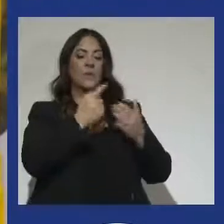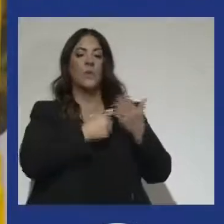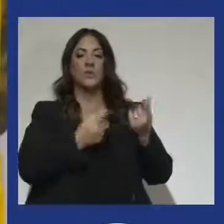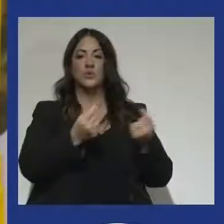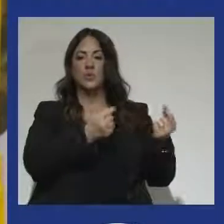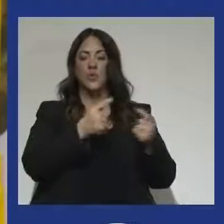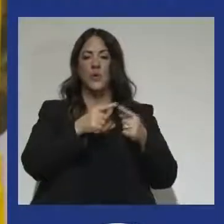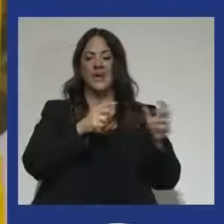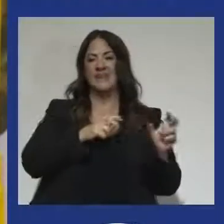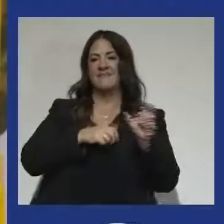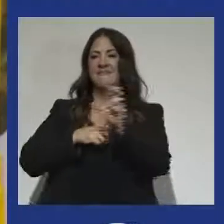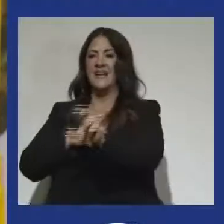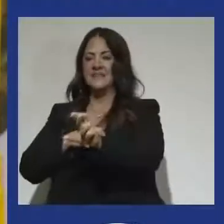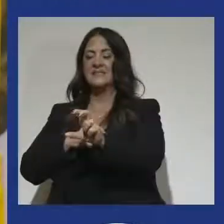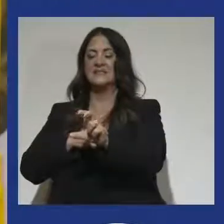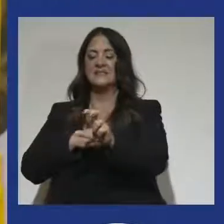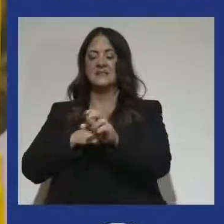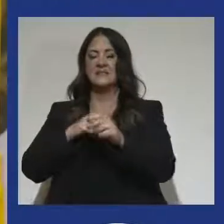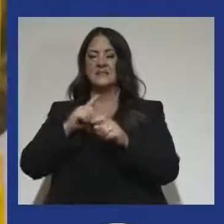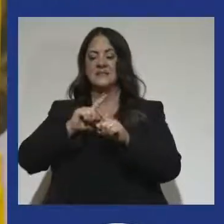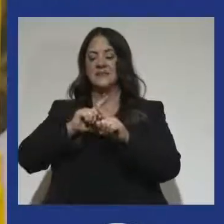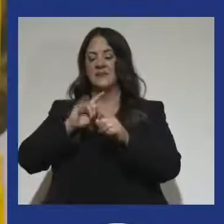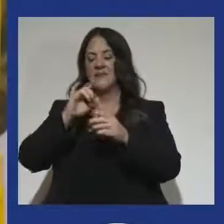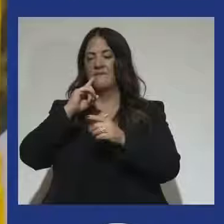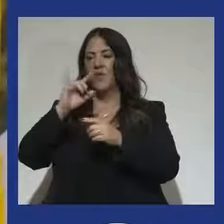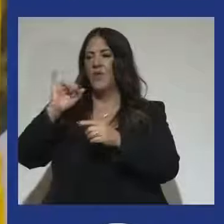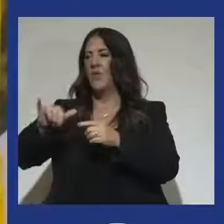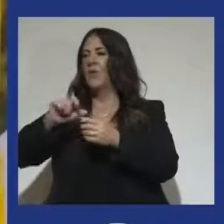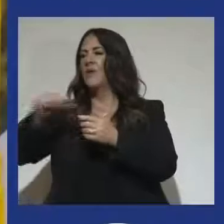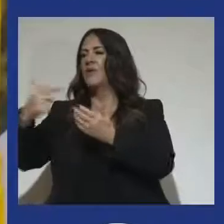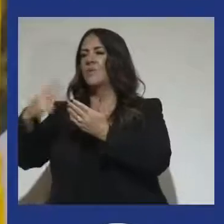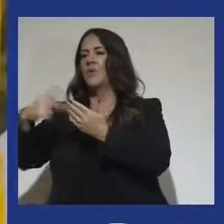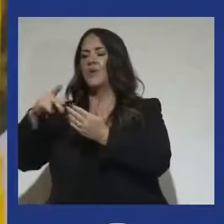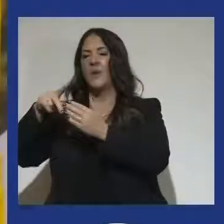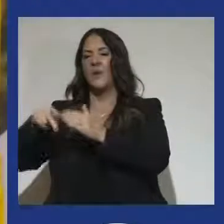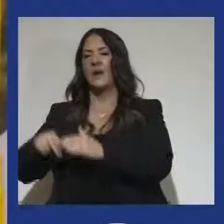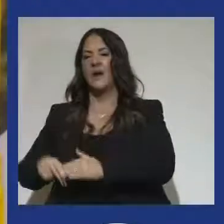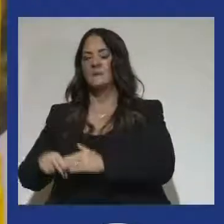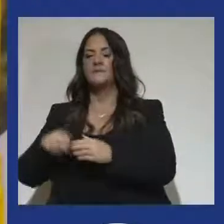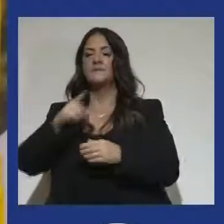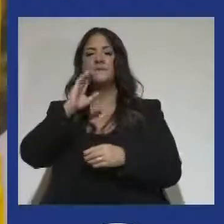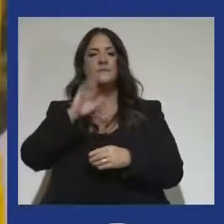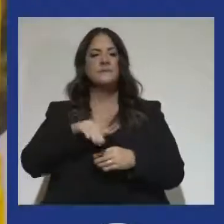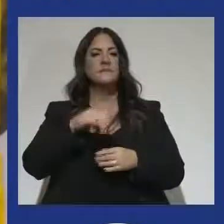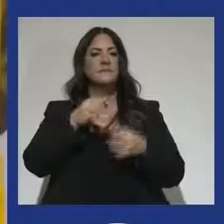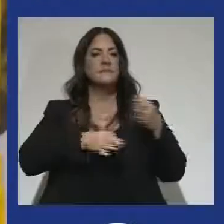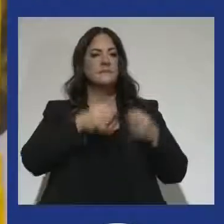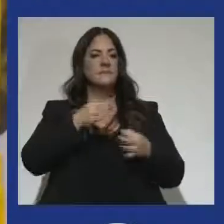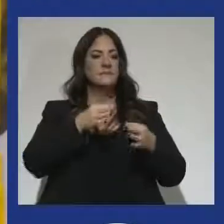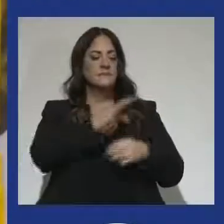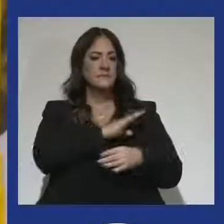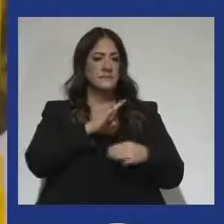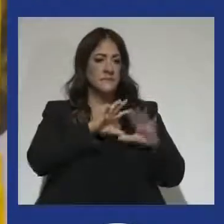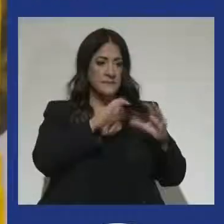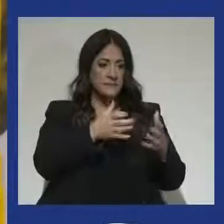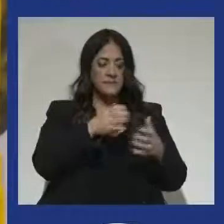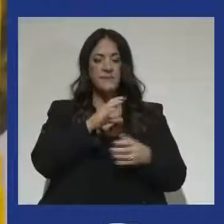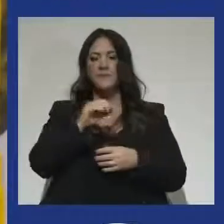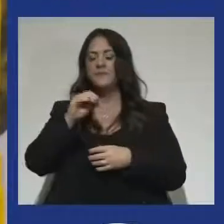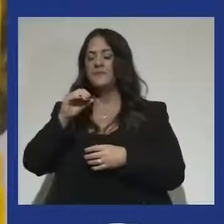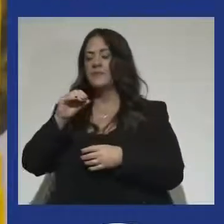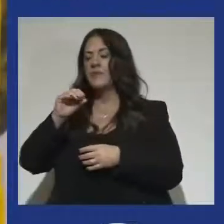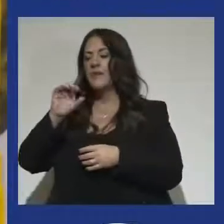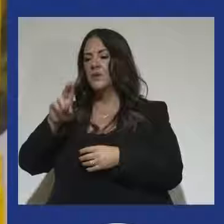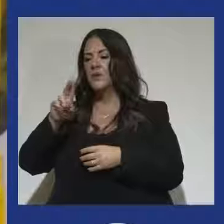additional investments in all of the areas that were cut. The judicial branch, UC and CSU are both getting